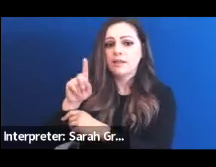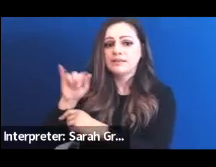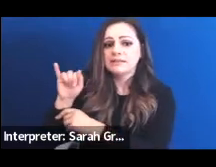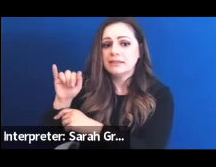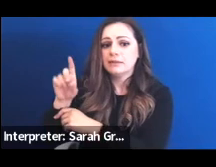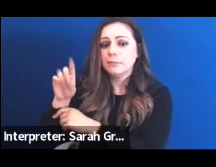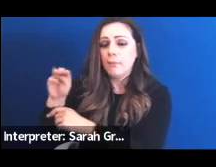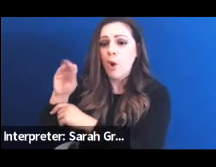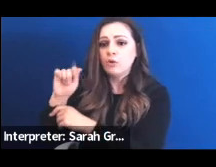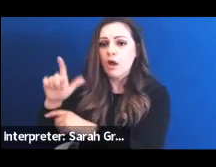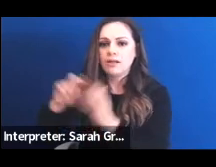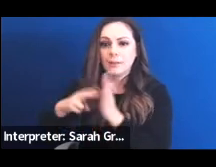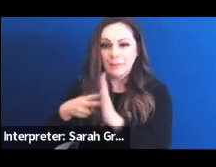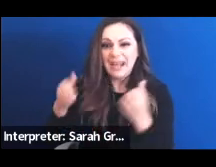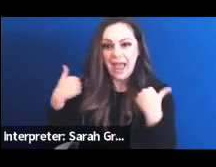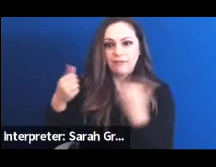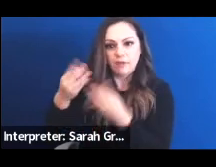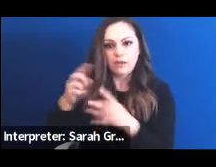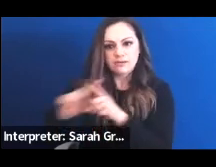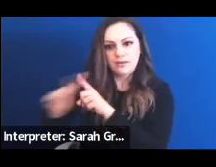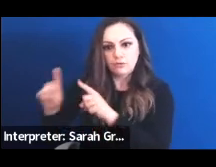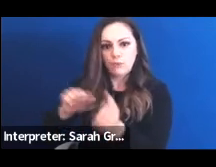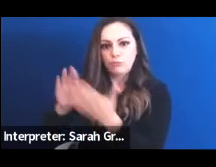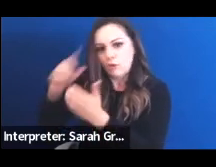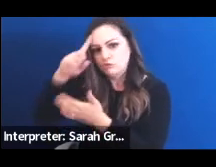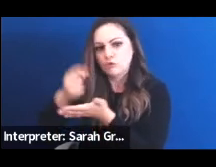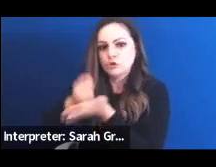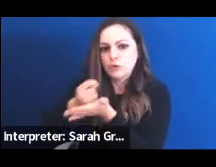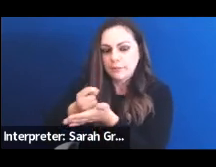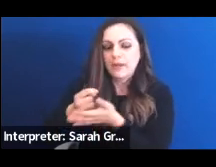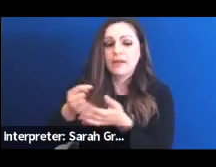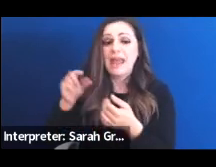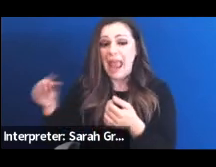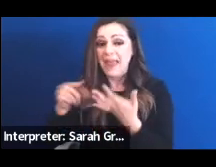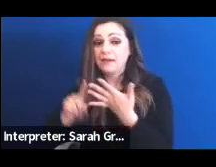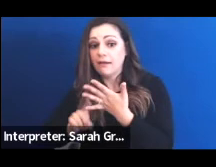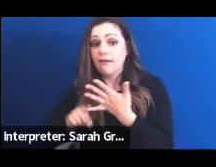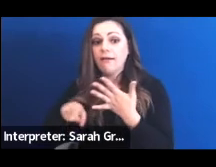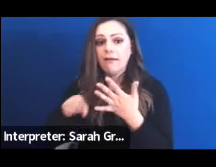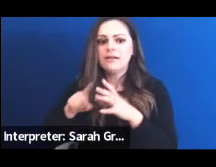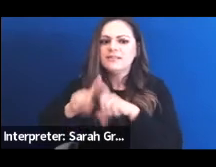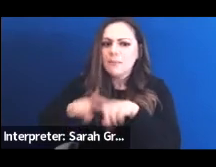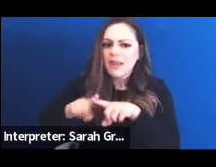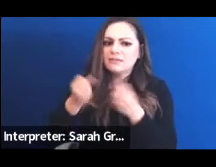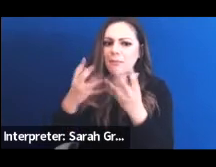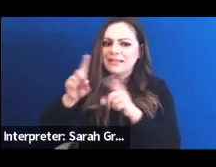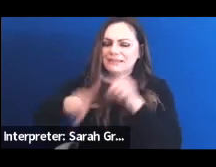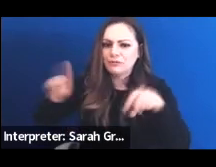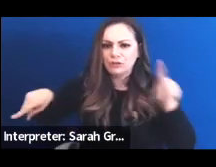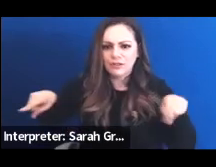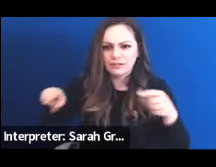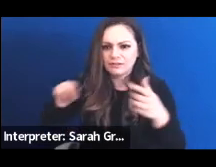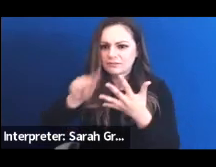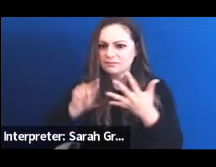variable depending on a lot of different factors as far as the patient, the type of, you know, do they have family support, that kind of stuff.